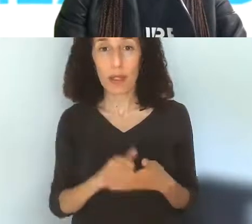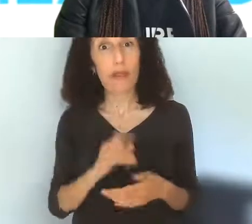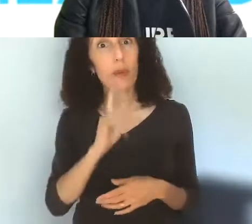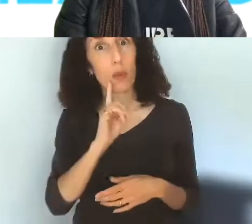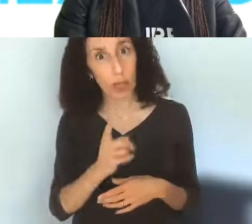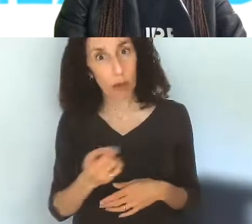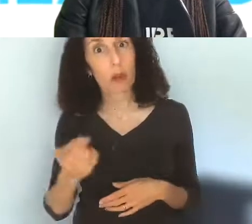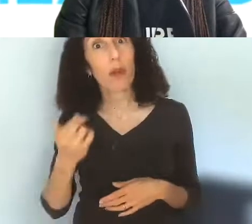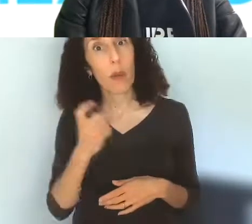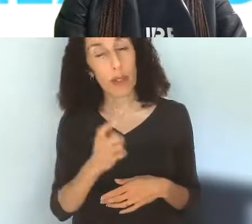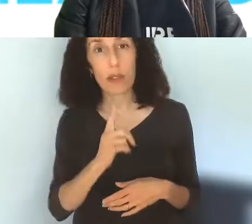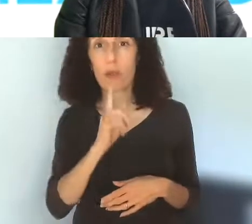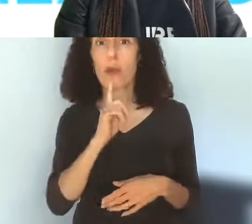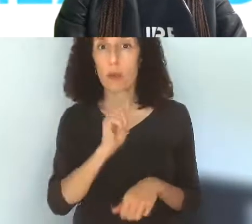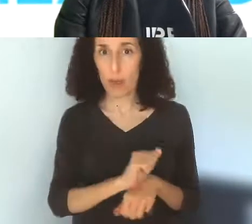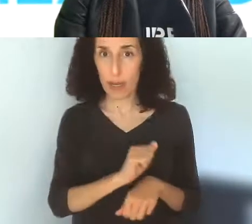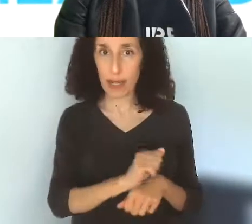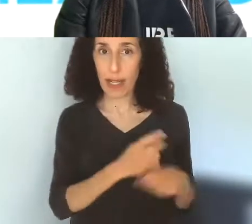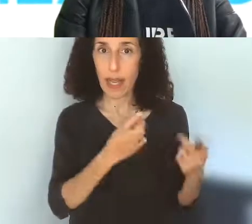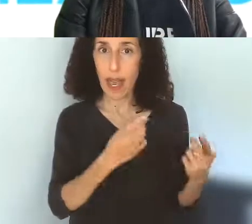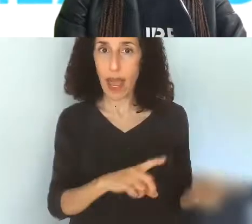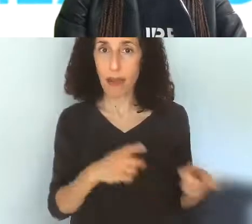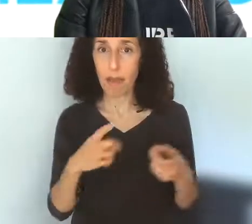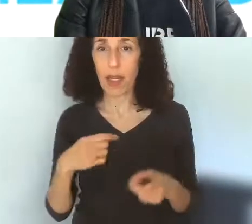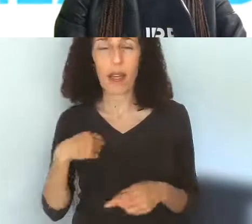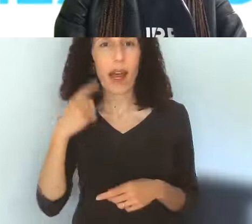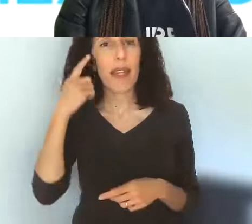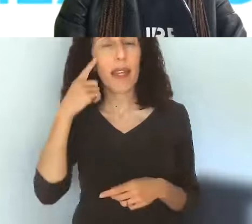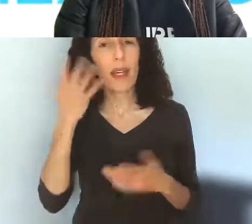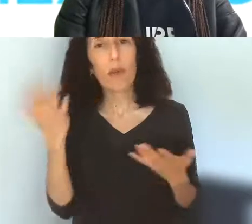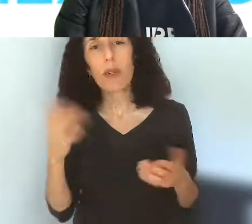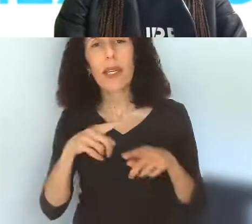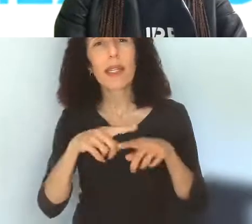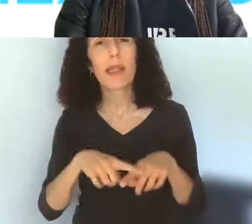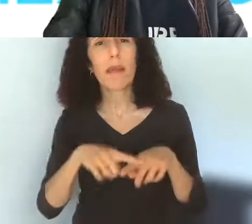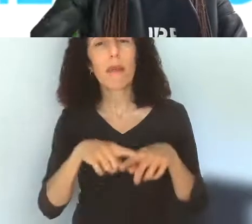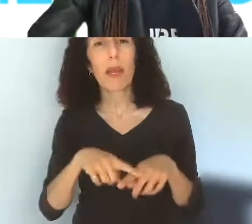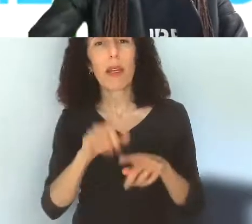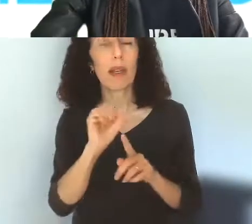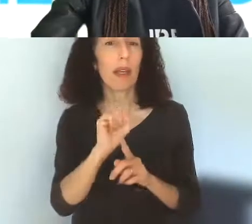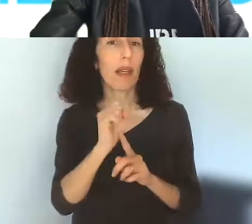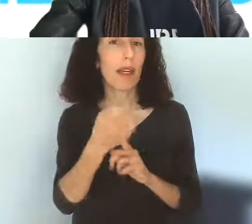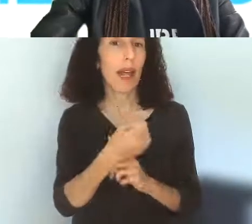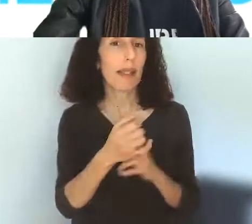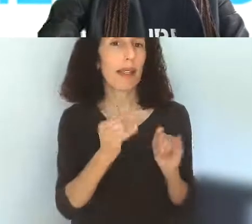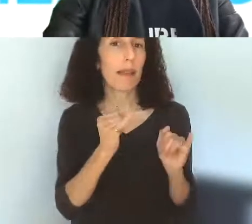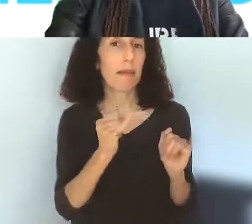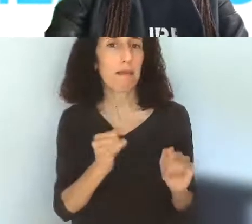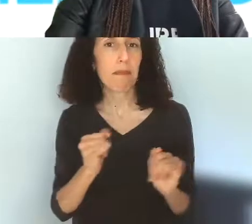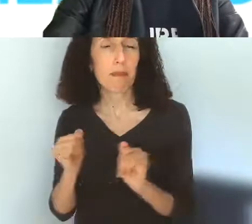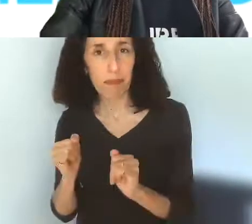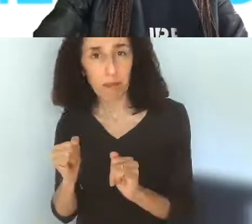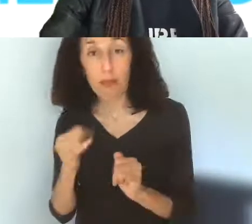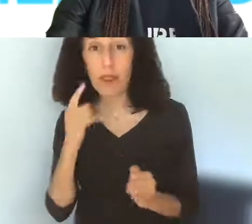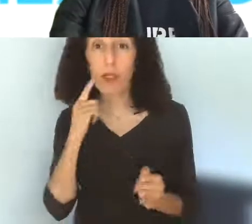daily basis. I think it depends on the context, and I think it depends on whether you feel safe